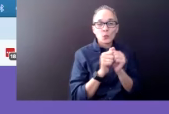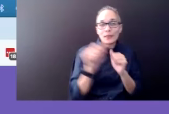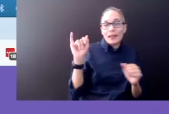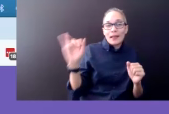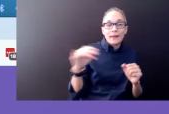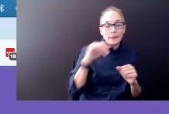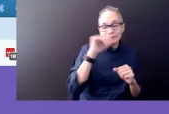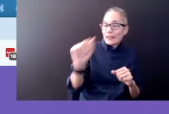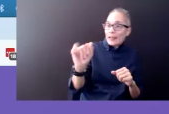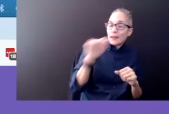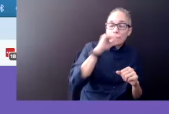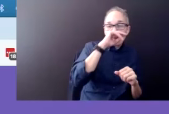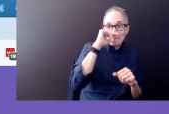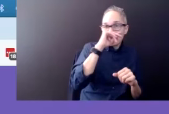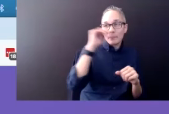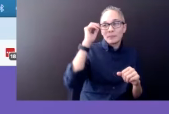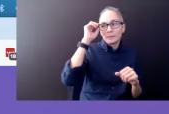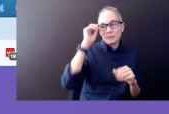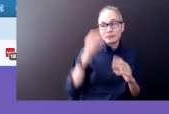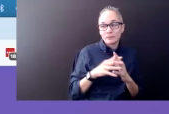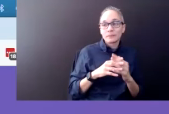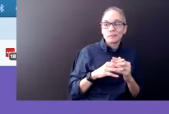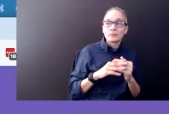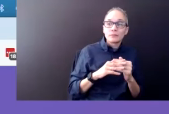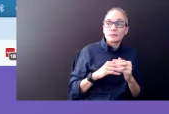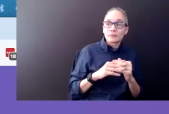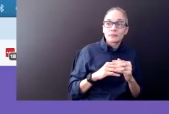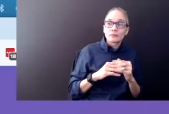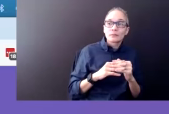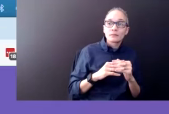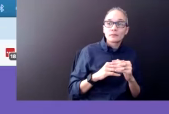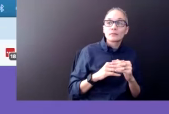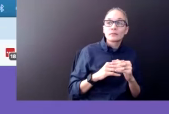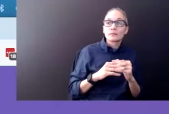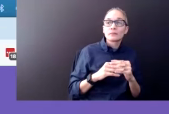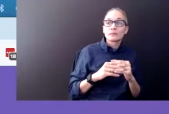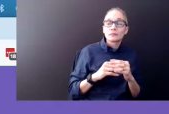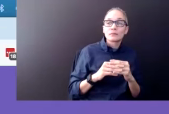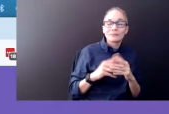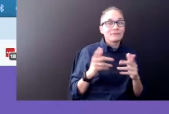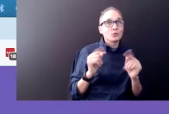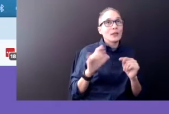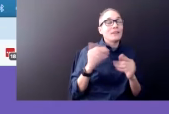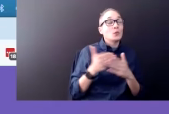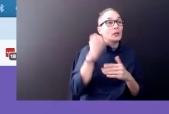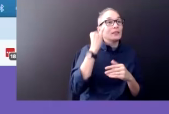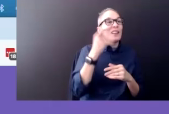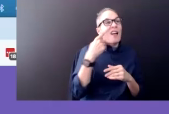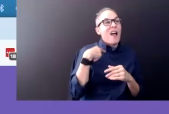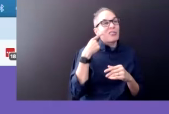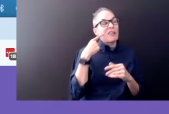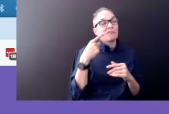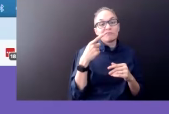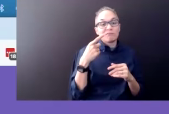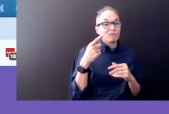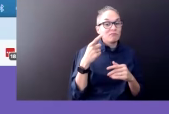we're talking about to kind of like, resolve some of these things and make it yeah, just thinking of a new idea. I just thought I'd show that there. Is there